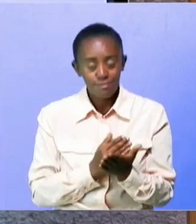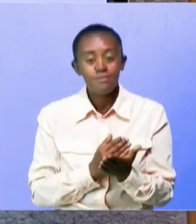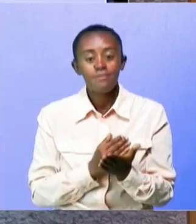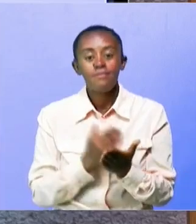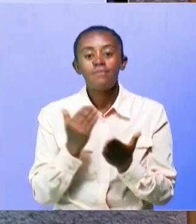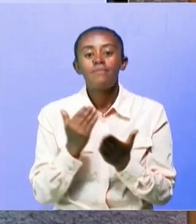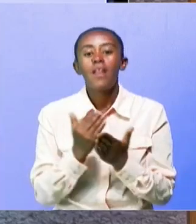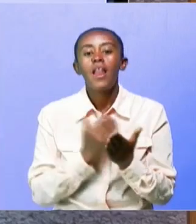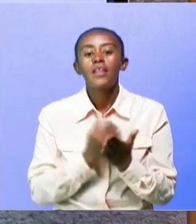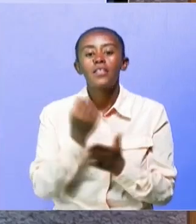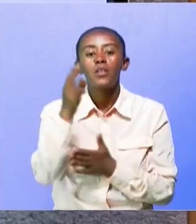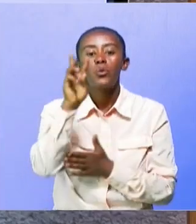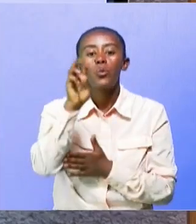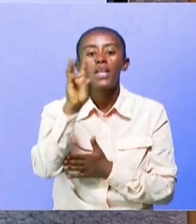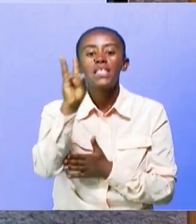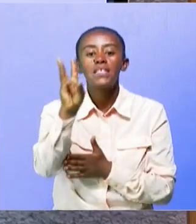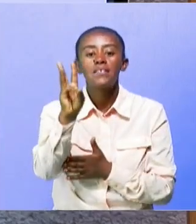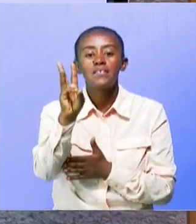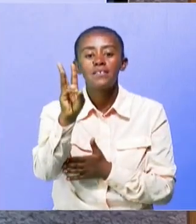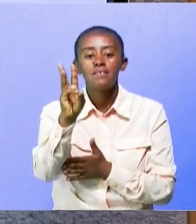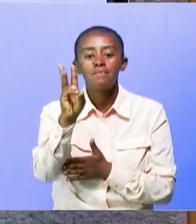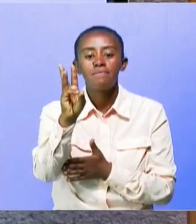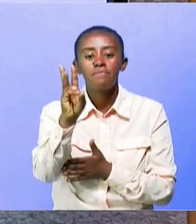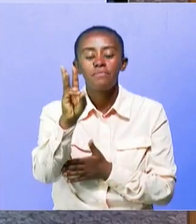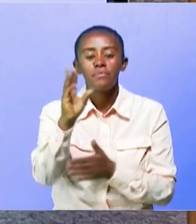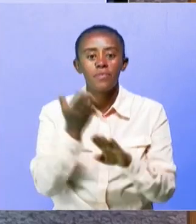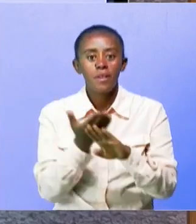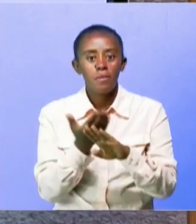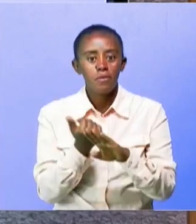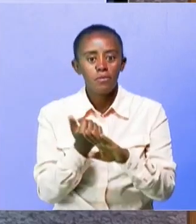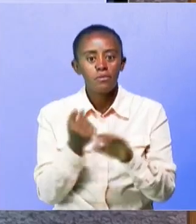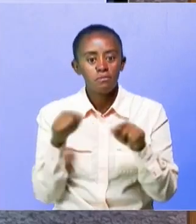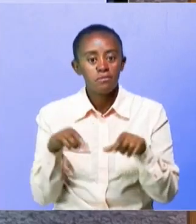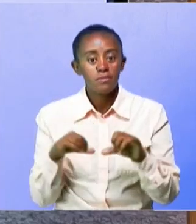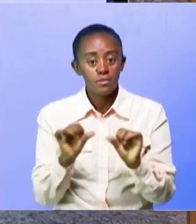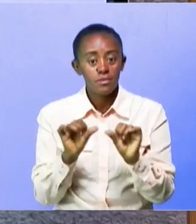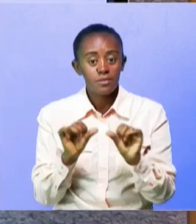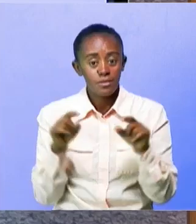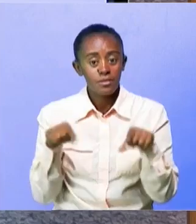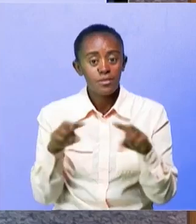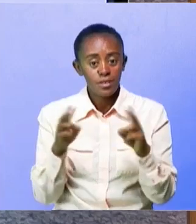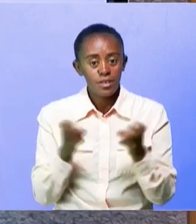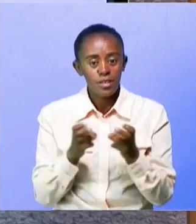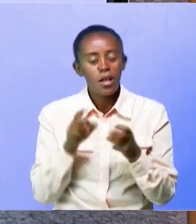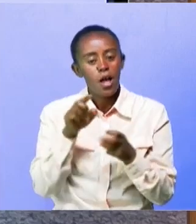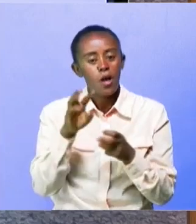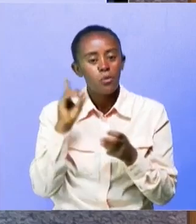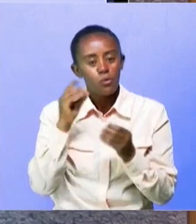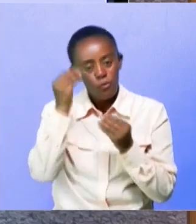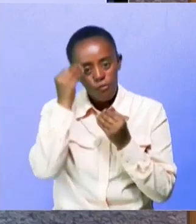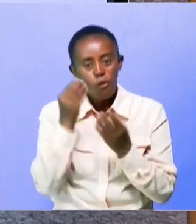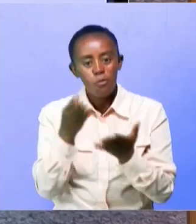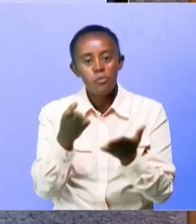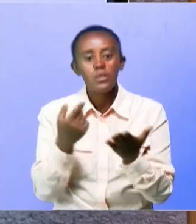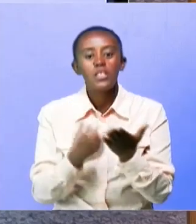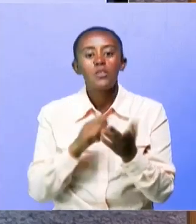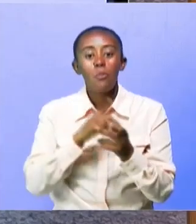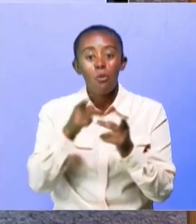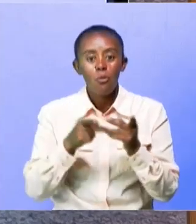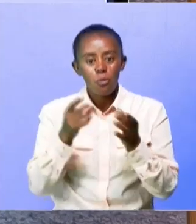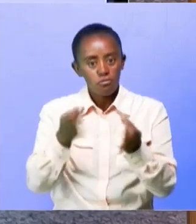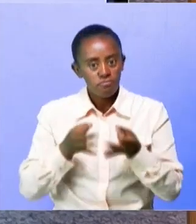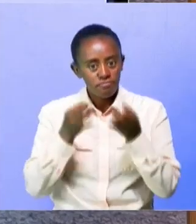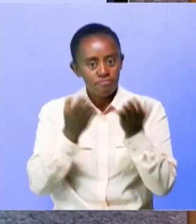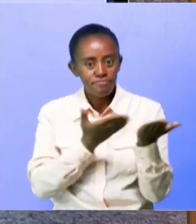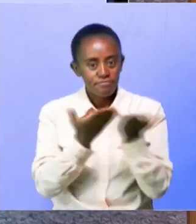Lesson 26. Before I proceed to today's lesson topic, I would like to inform you that this program is delivered to you